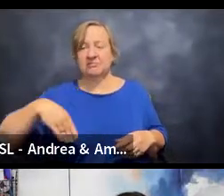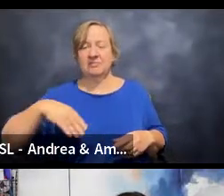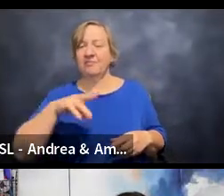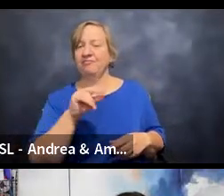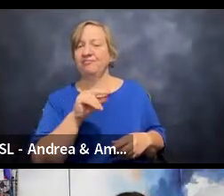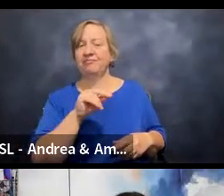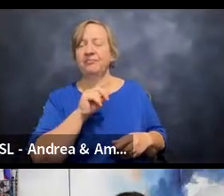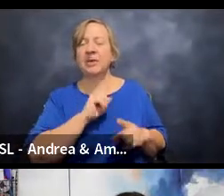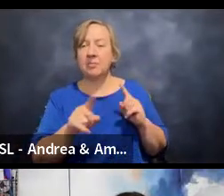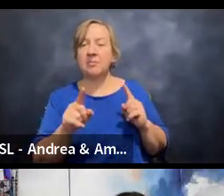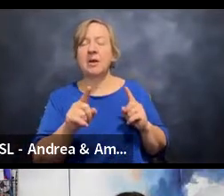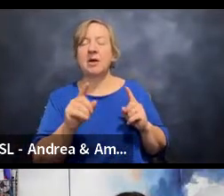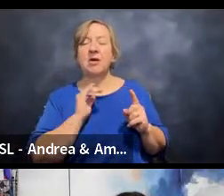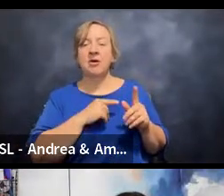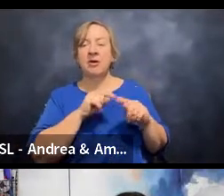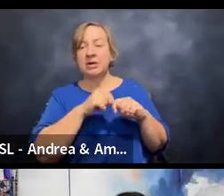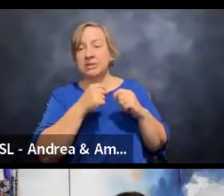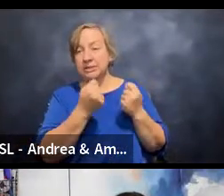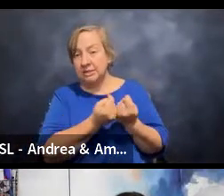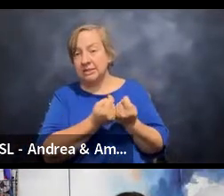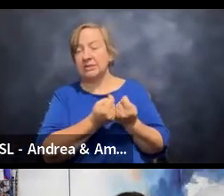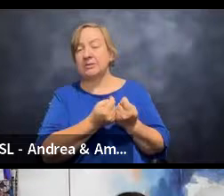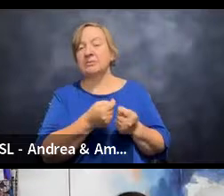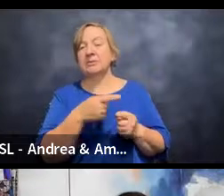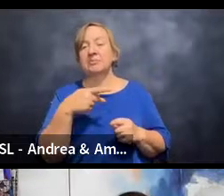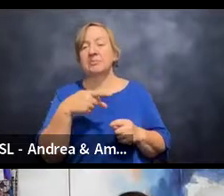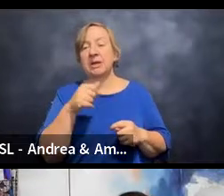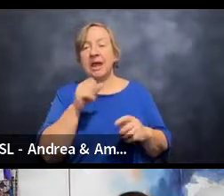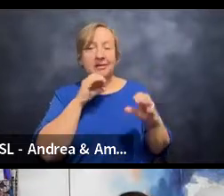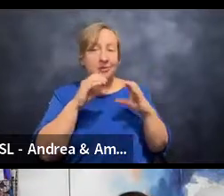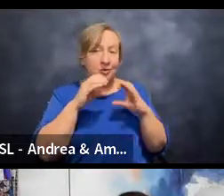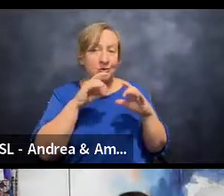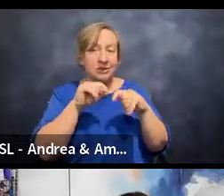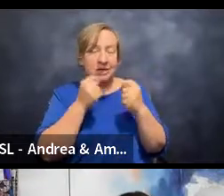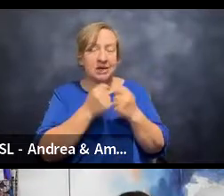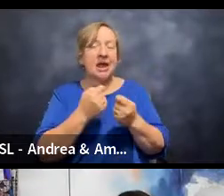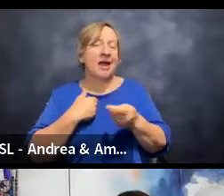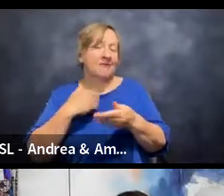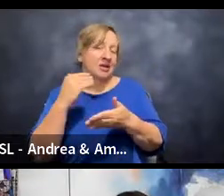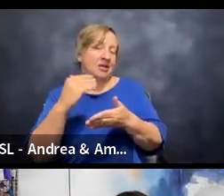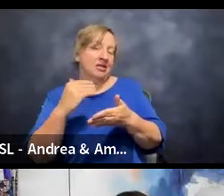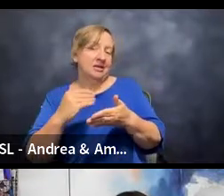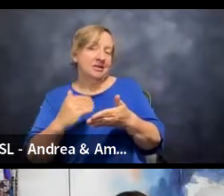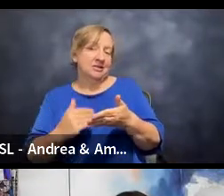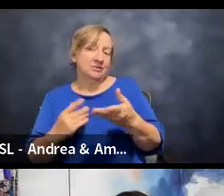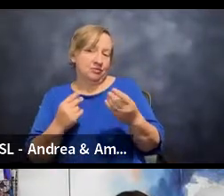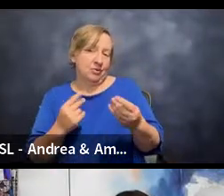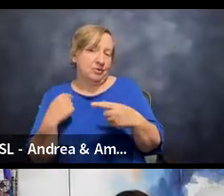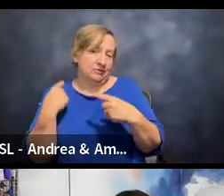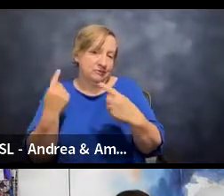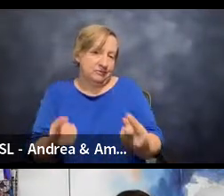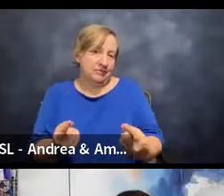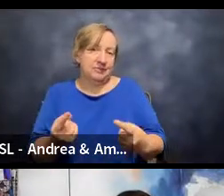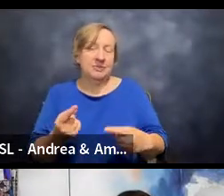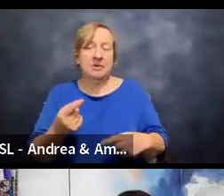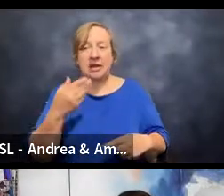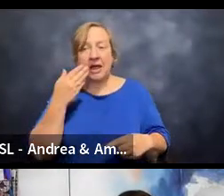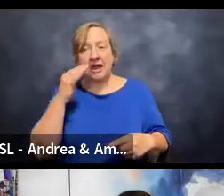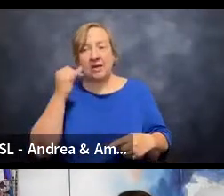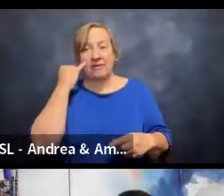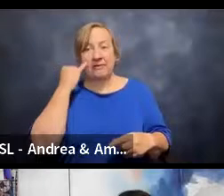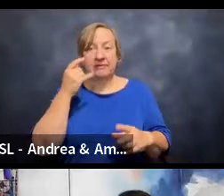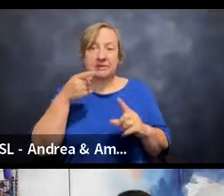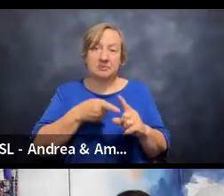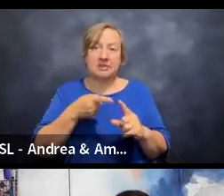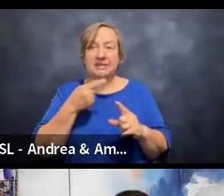our PA comms team, keeps a list of things that we do. I don't know if it's specific to how